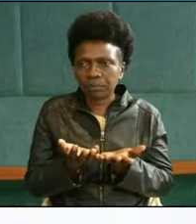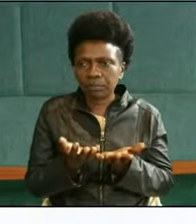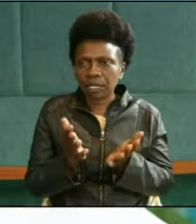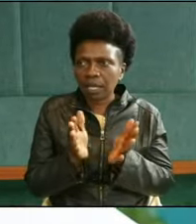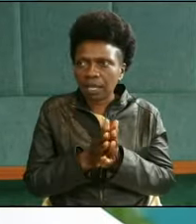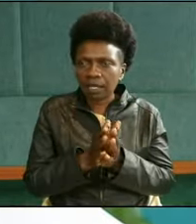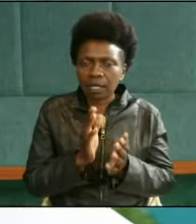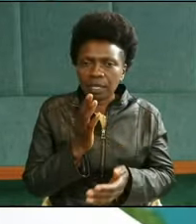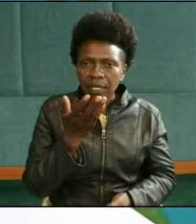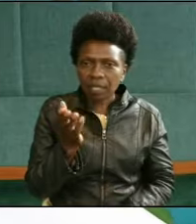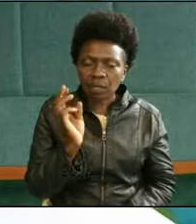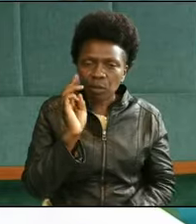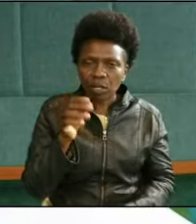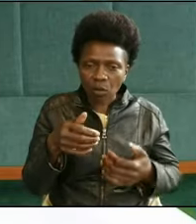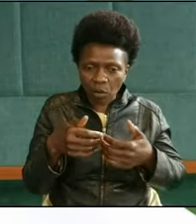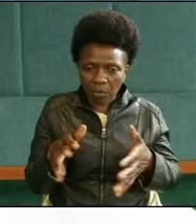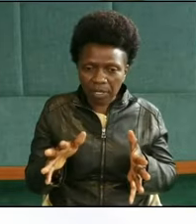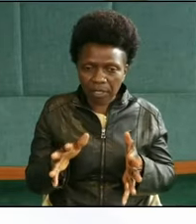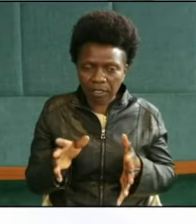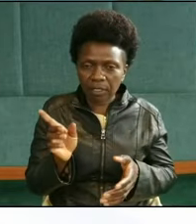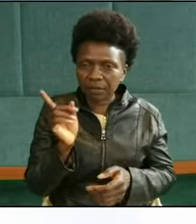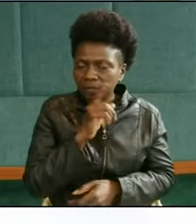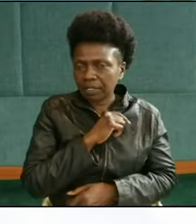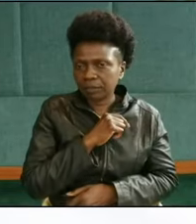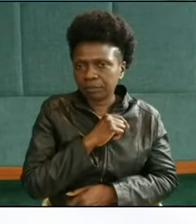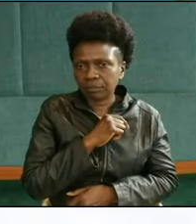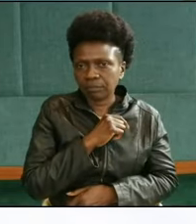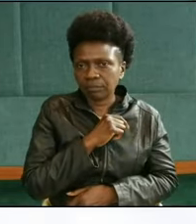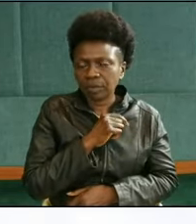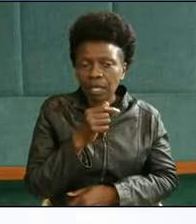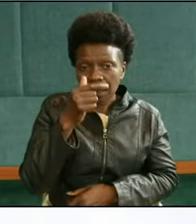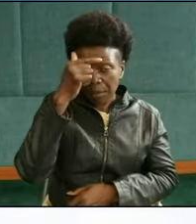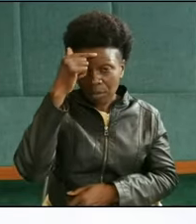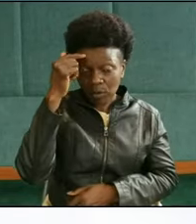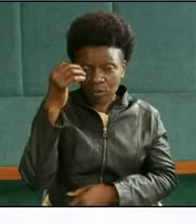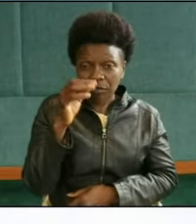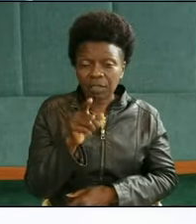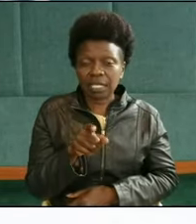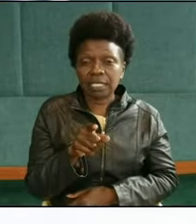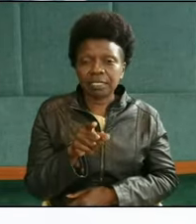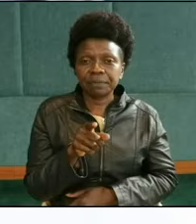And he will open it to the uttermost. And because of that,